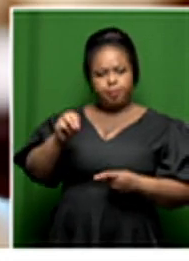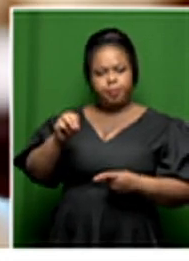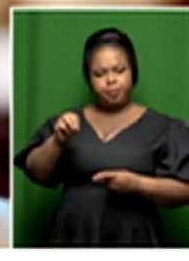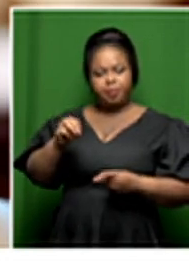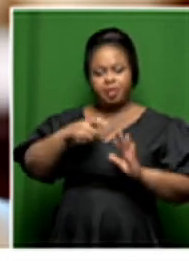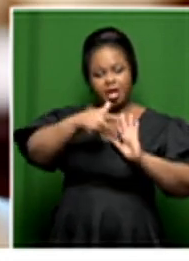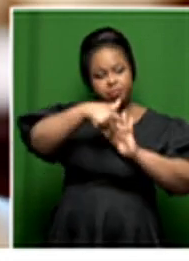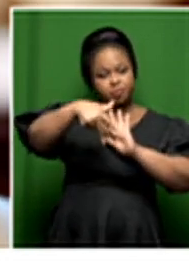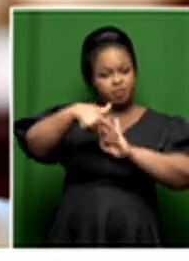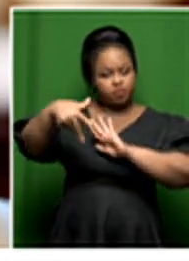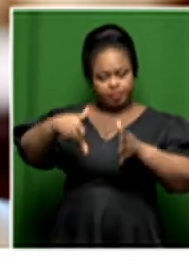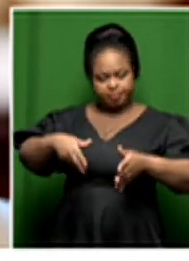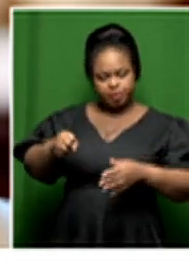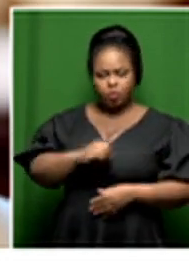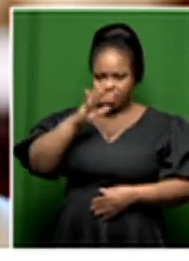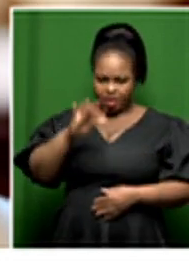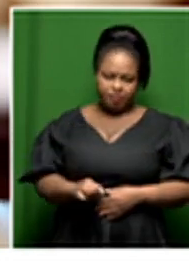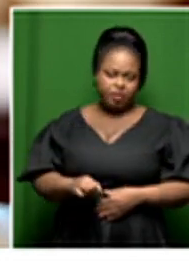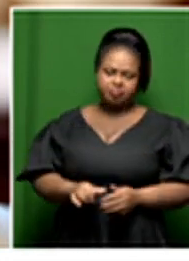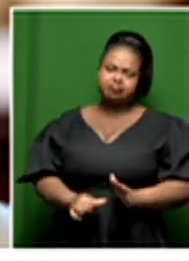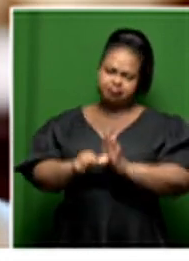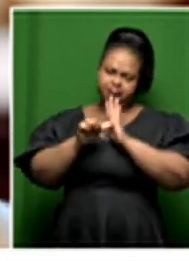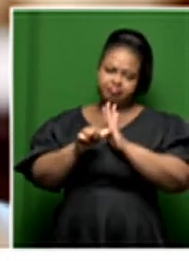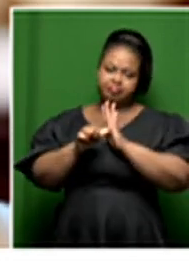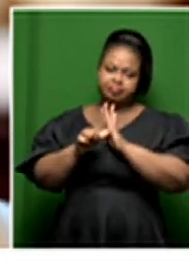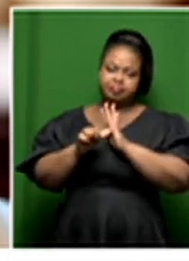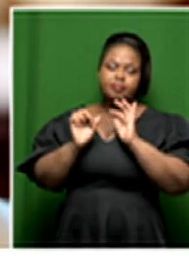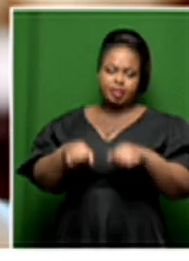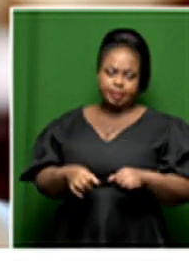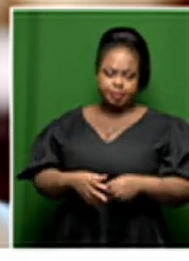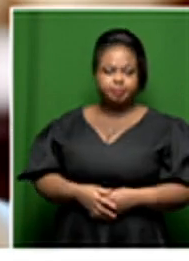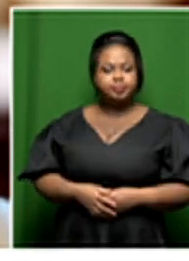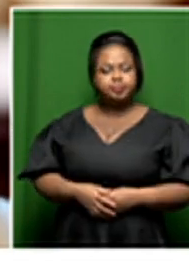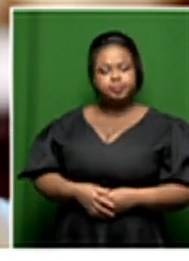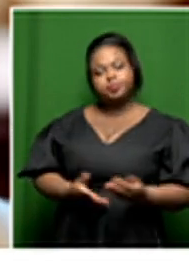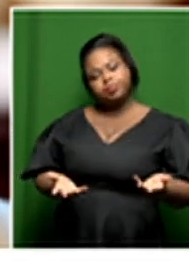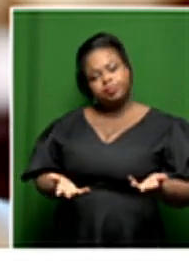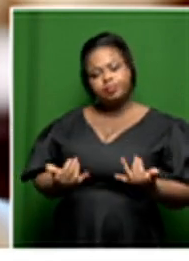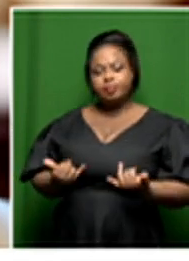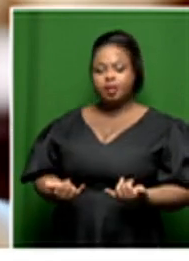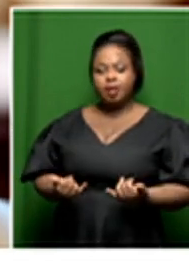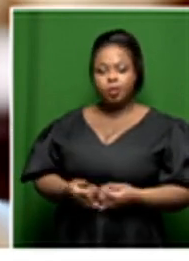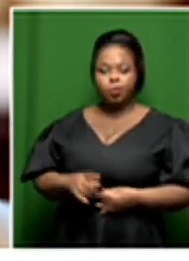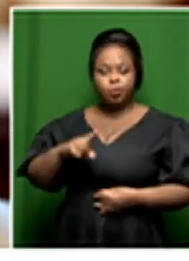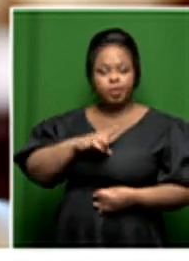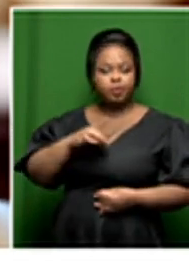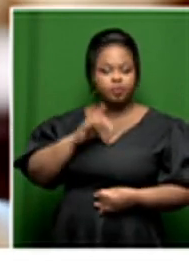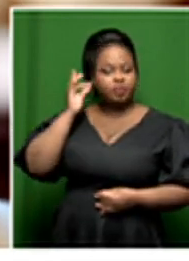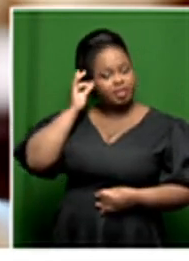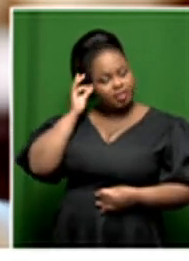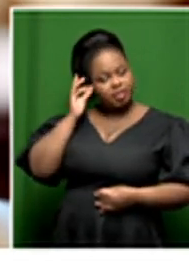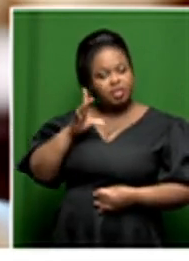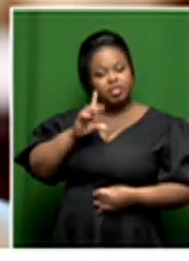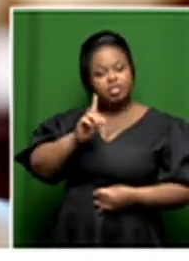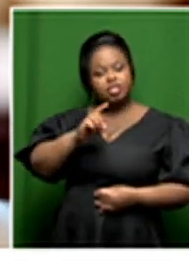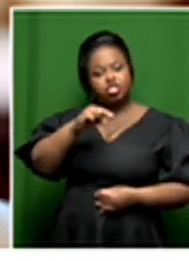vaccines approved in South Africa is significant. And very simply, we've heard the Director